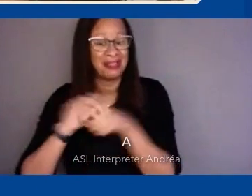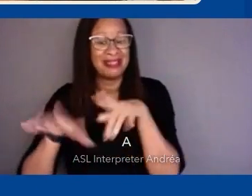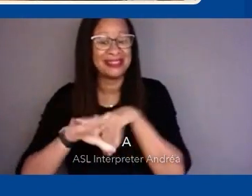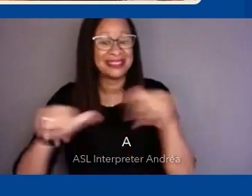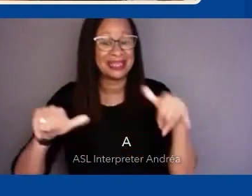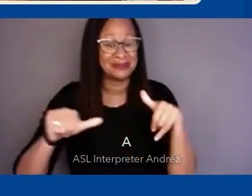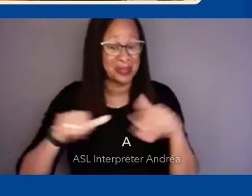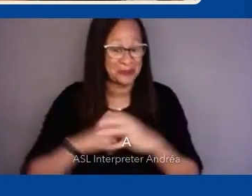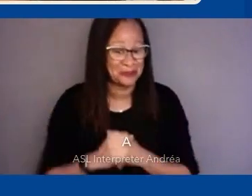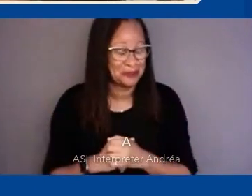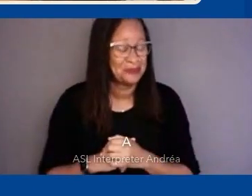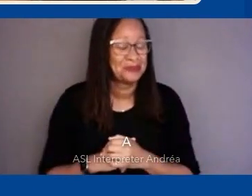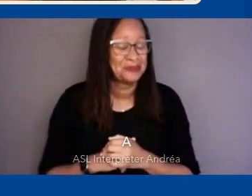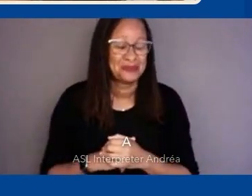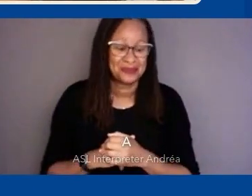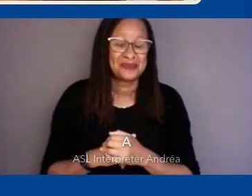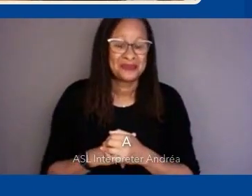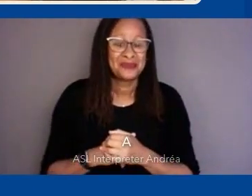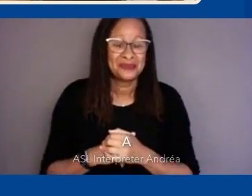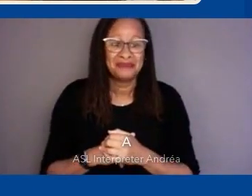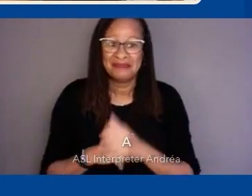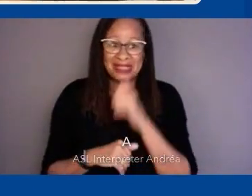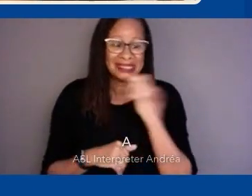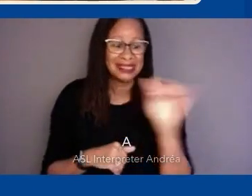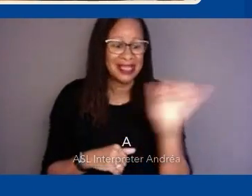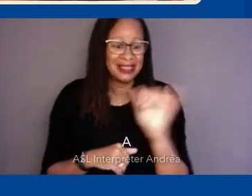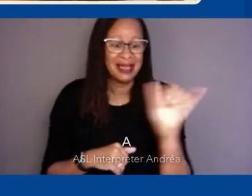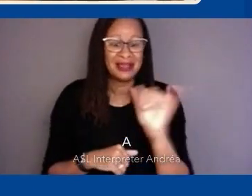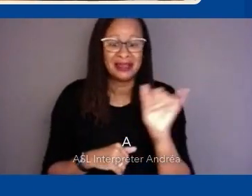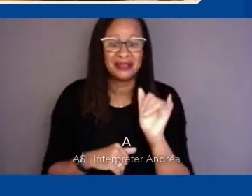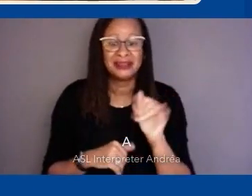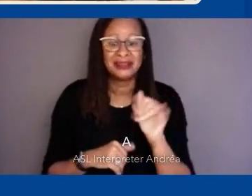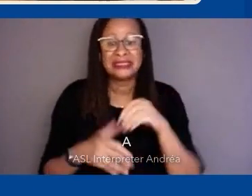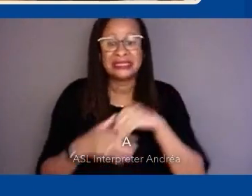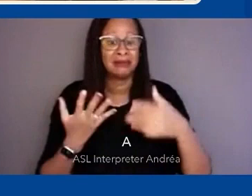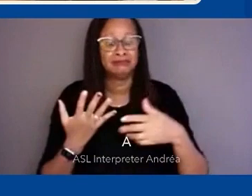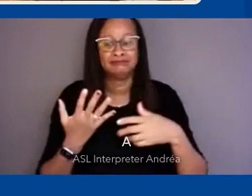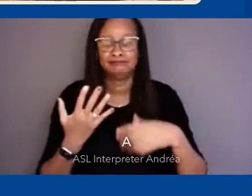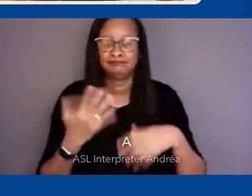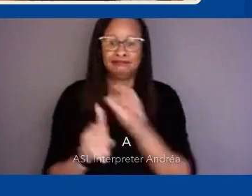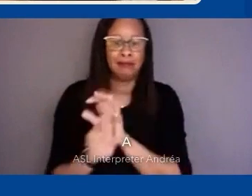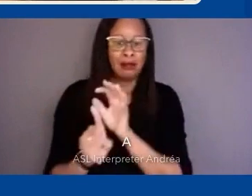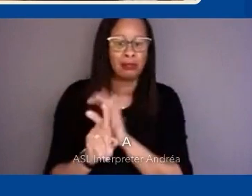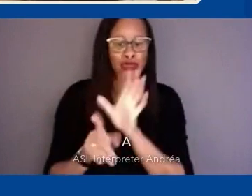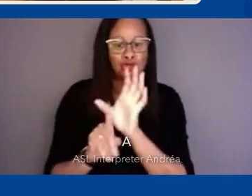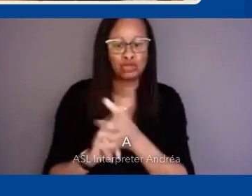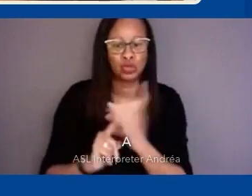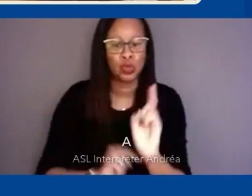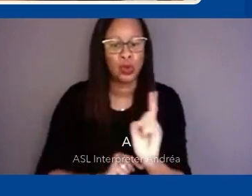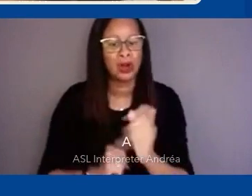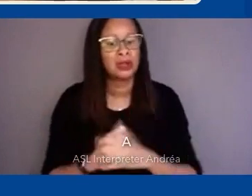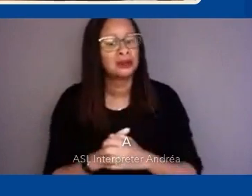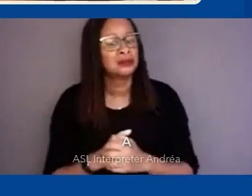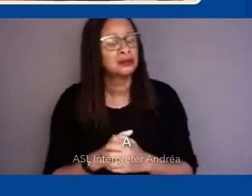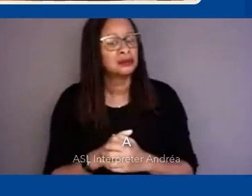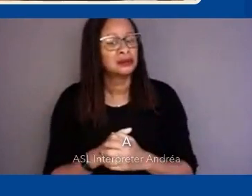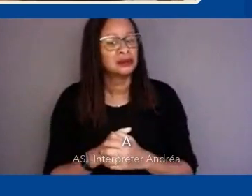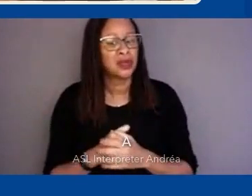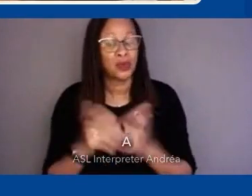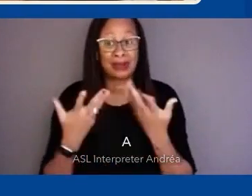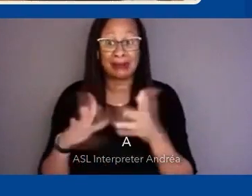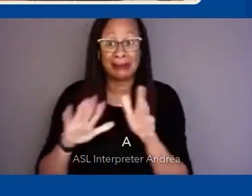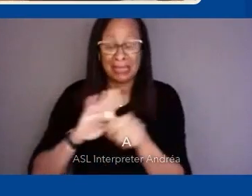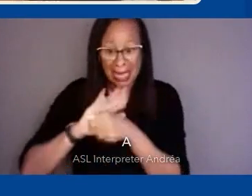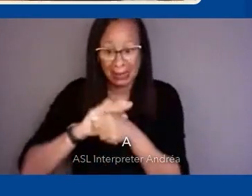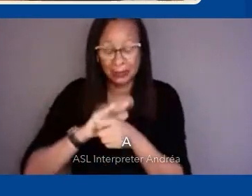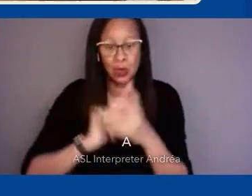And, you know, it's not like in popular culture we're completely invisible or absent